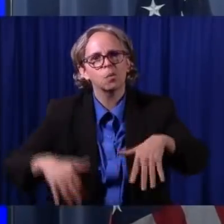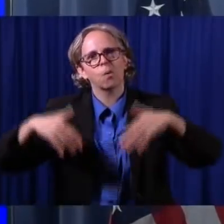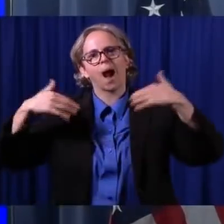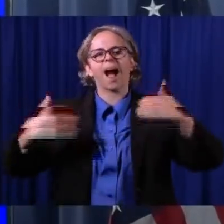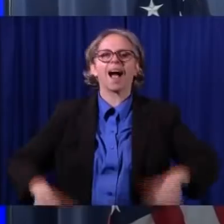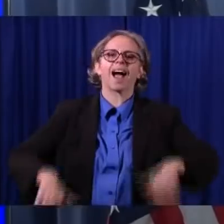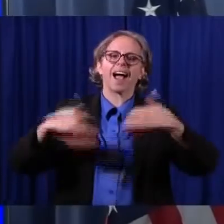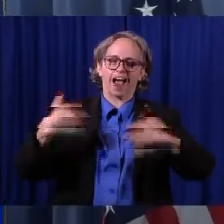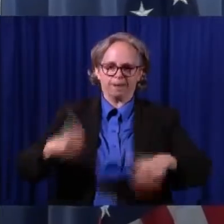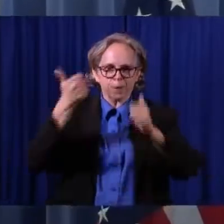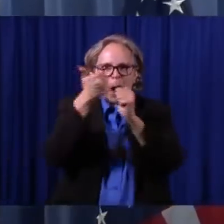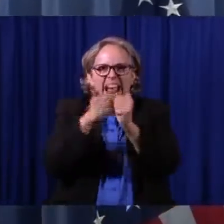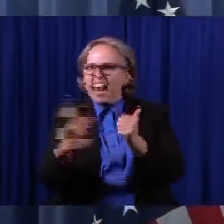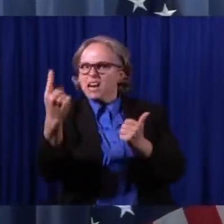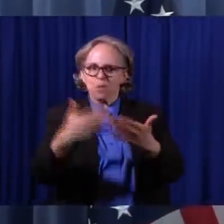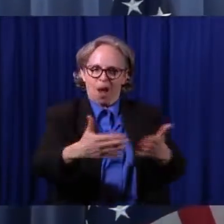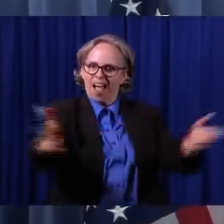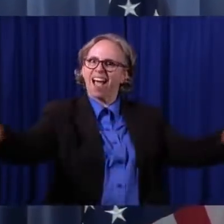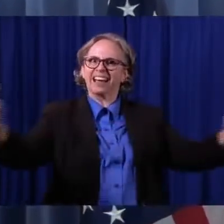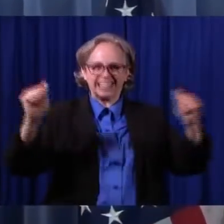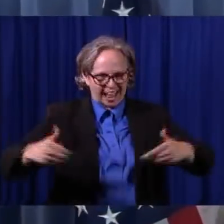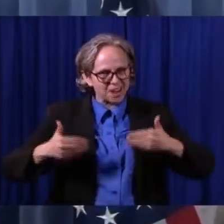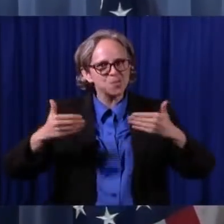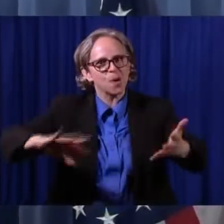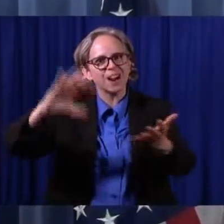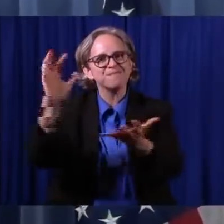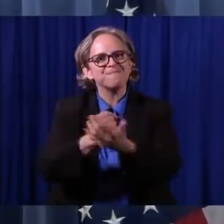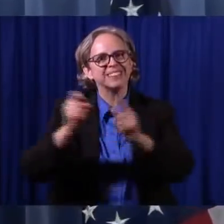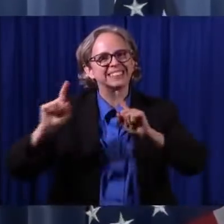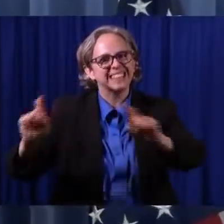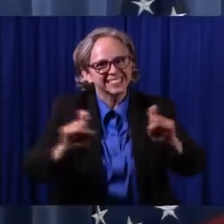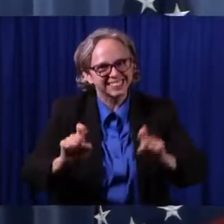this. I know we've emphasized a lot